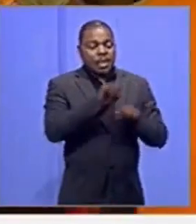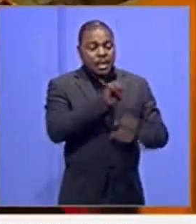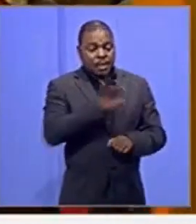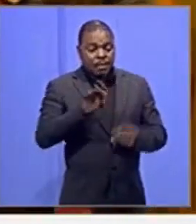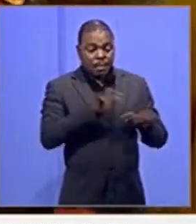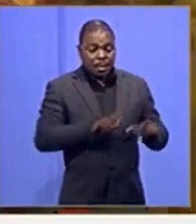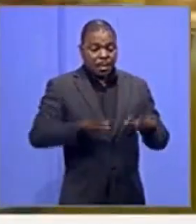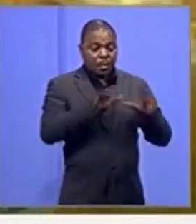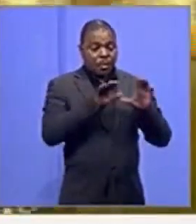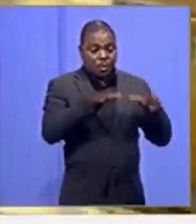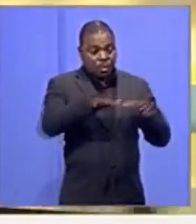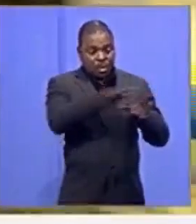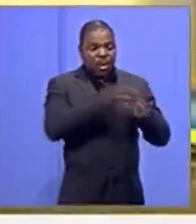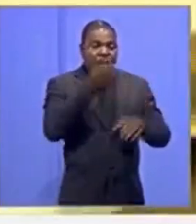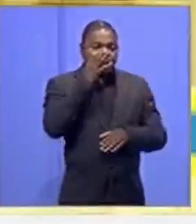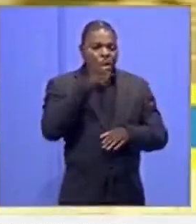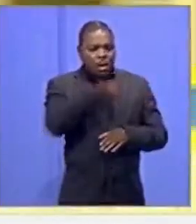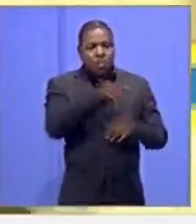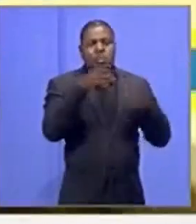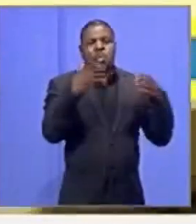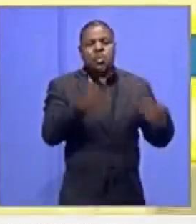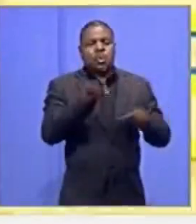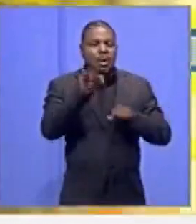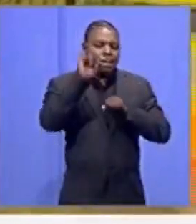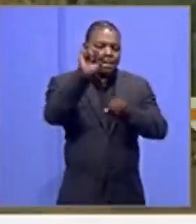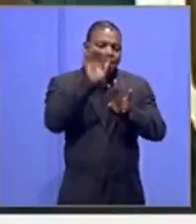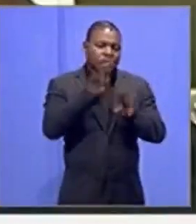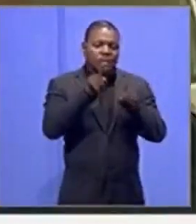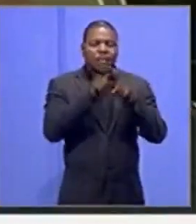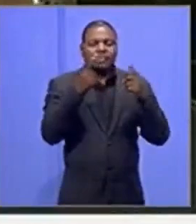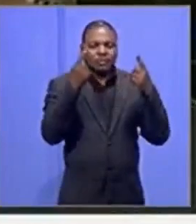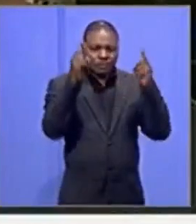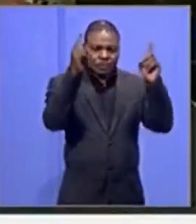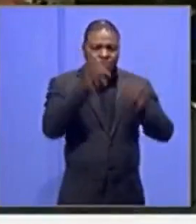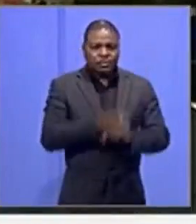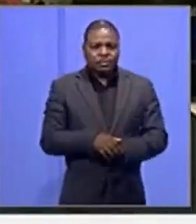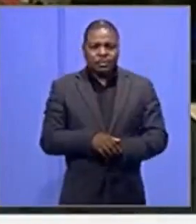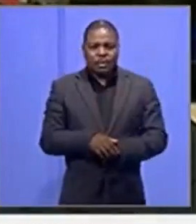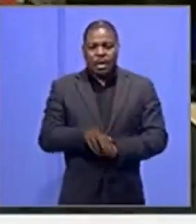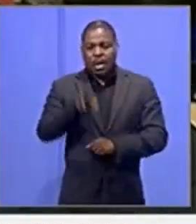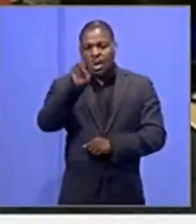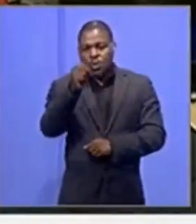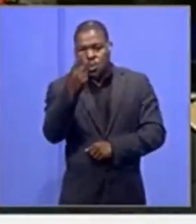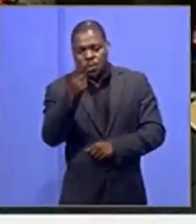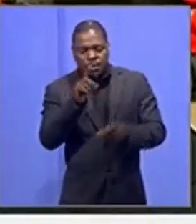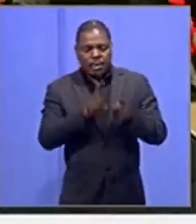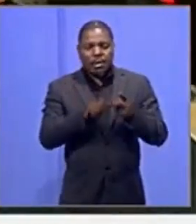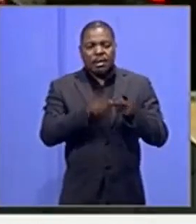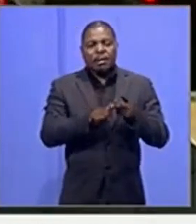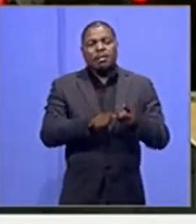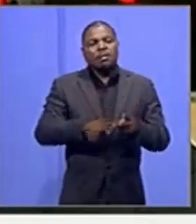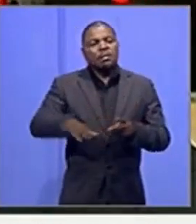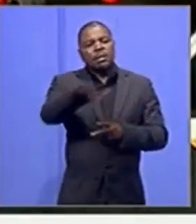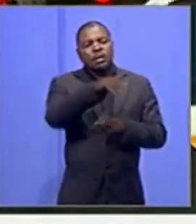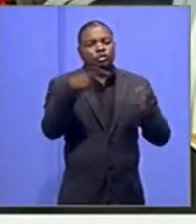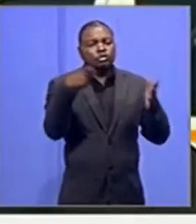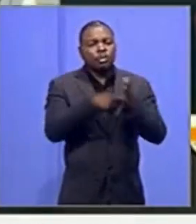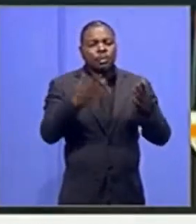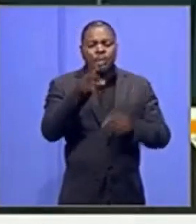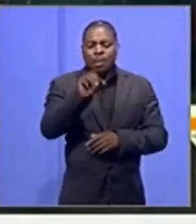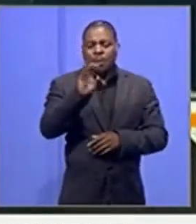re ditšhupetšo tše e bile katlego ye kgolo. The N1 and all the shops in the town of Mokopane are not